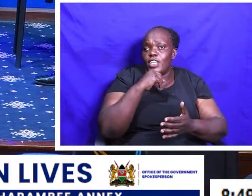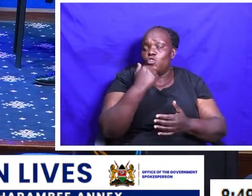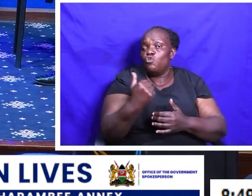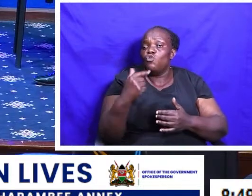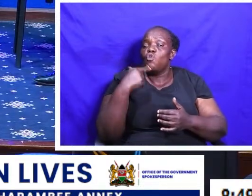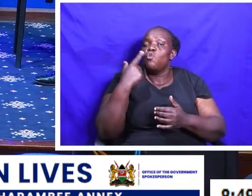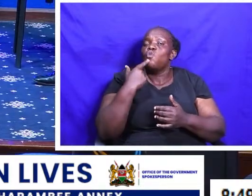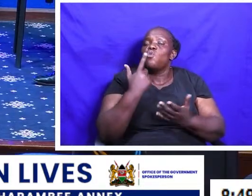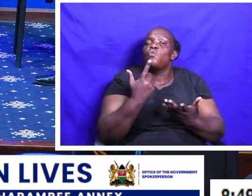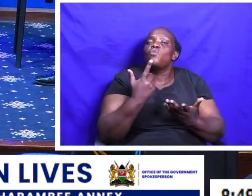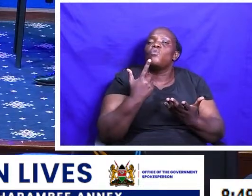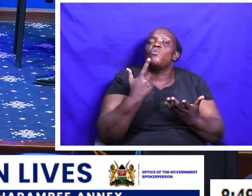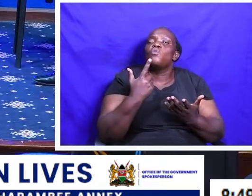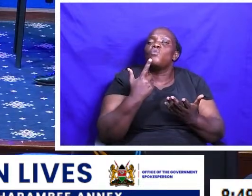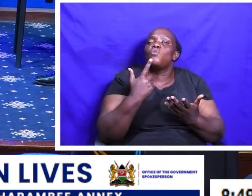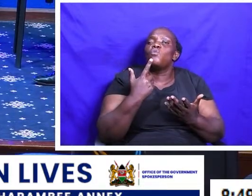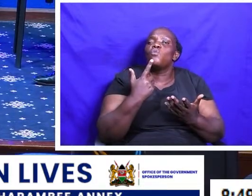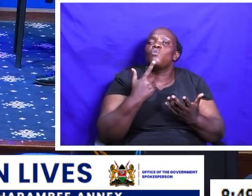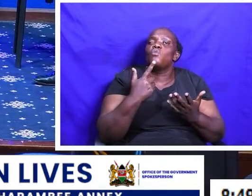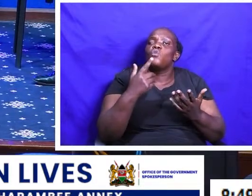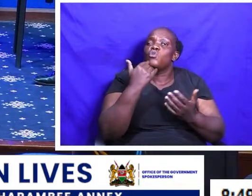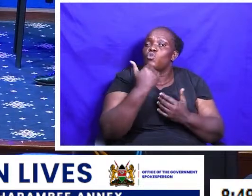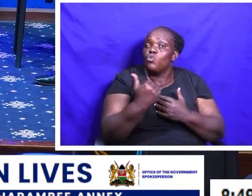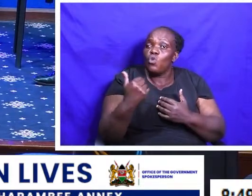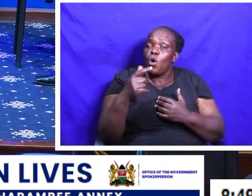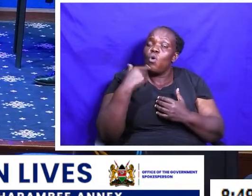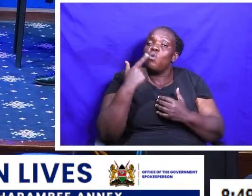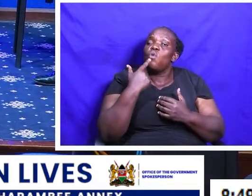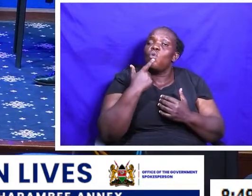These are the children who actually are